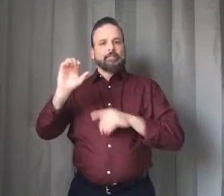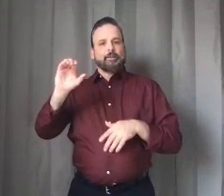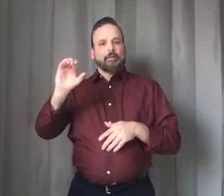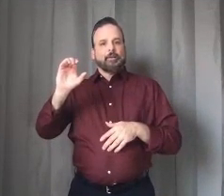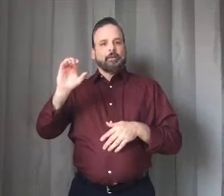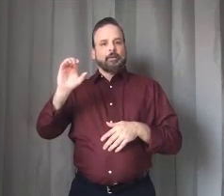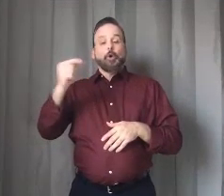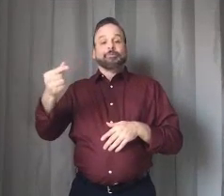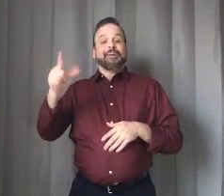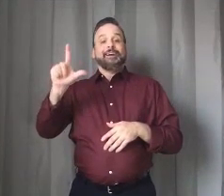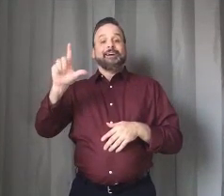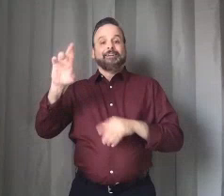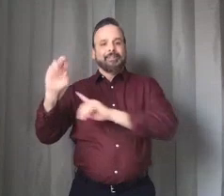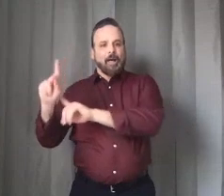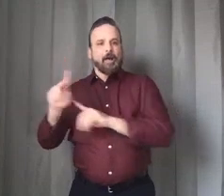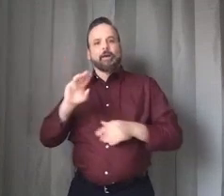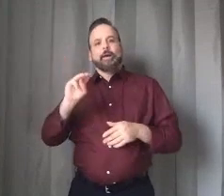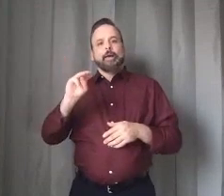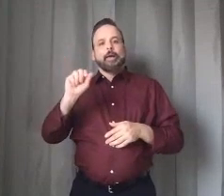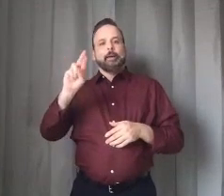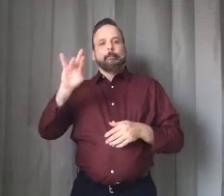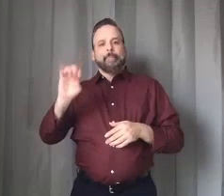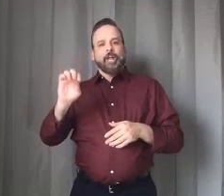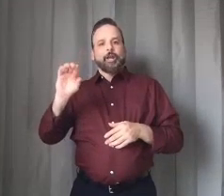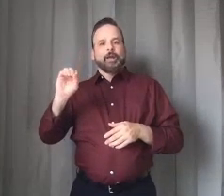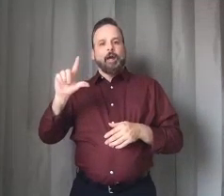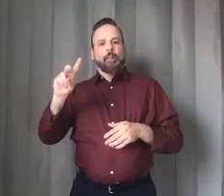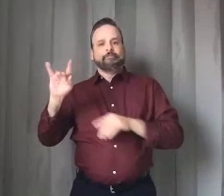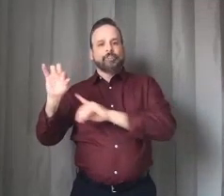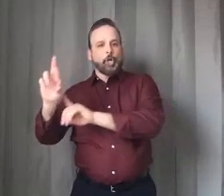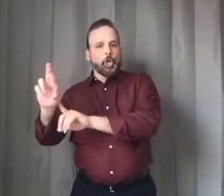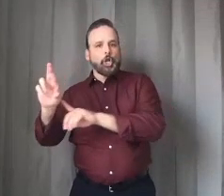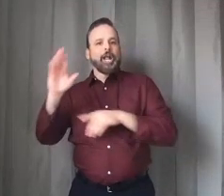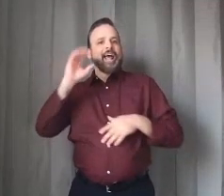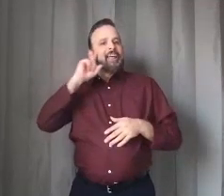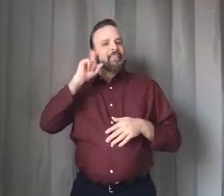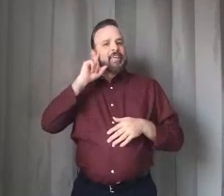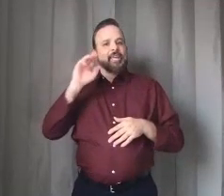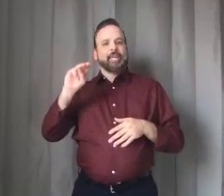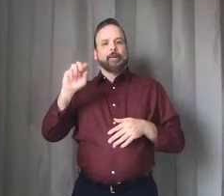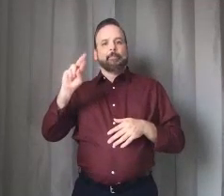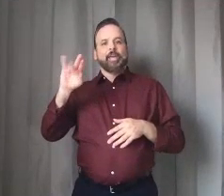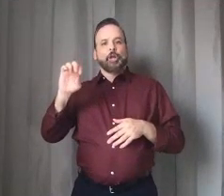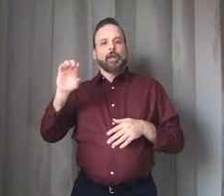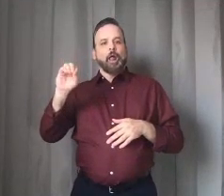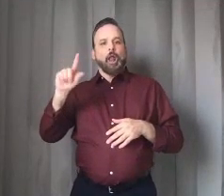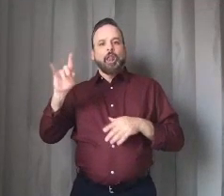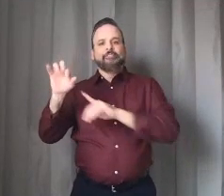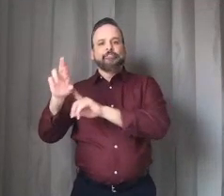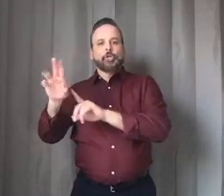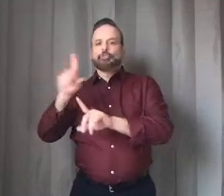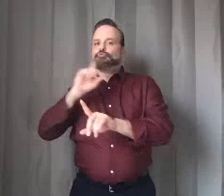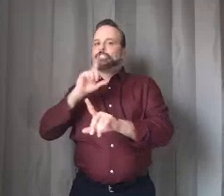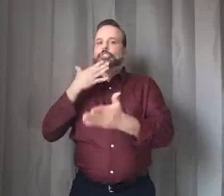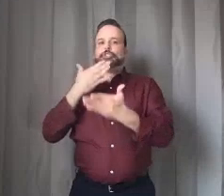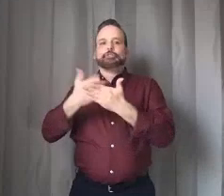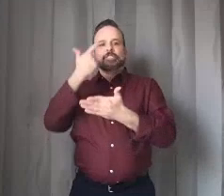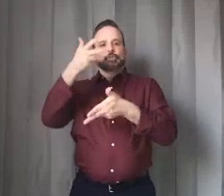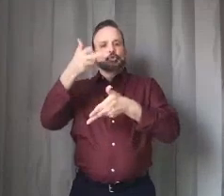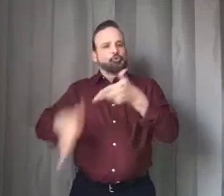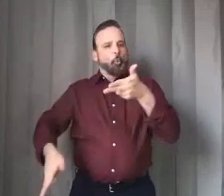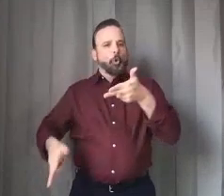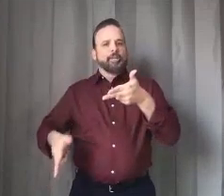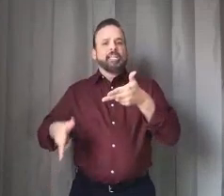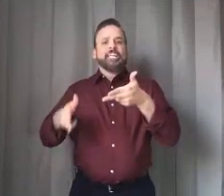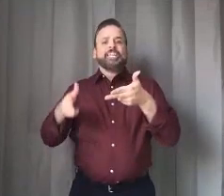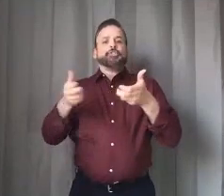really fantastic. Mary Oliver is a really obvious one. And I think Mary Oliver is really great for brevity. She does so much in like really